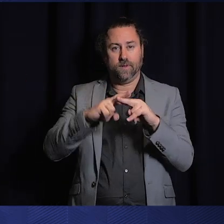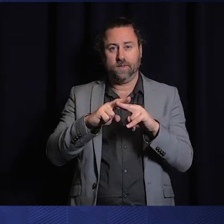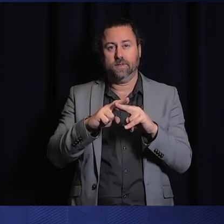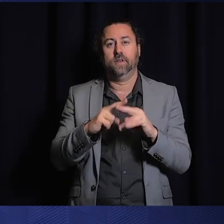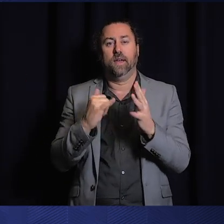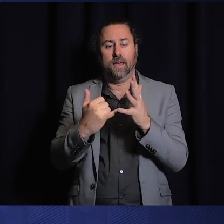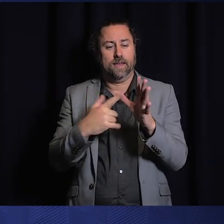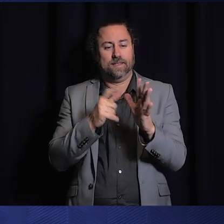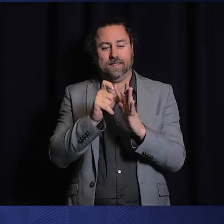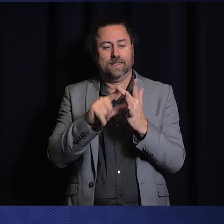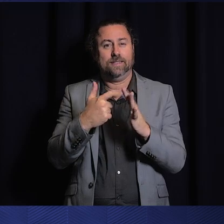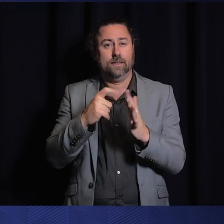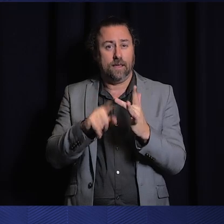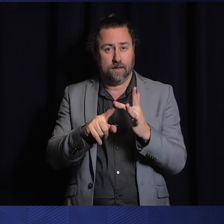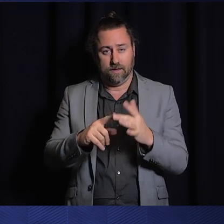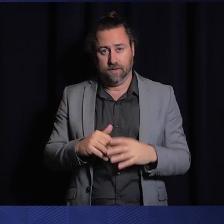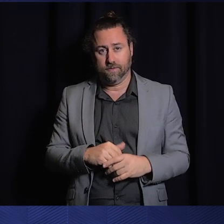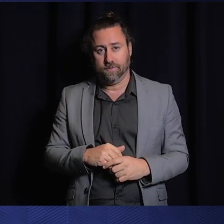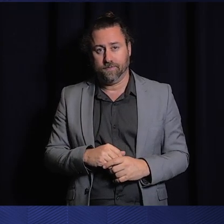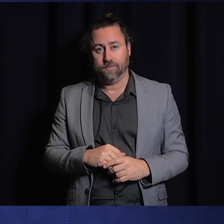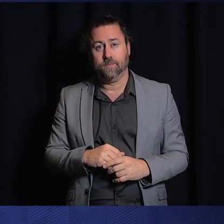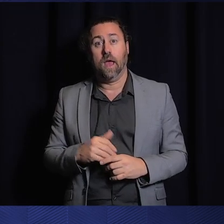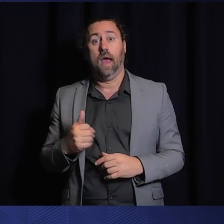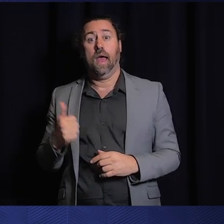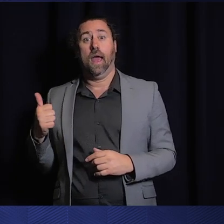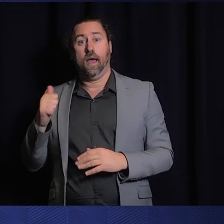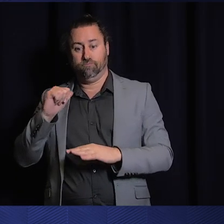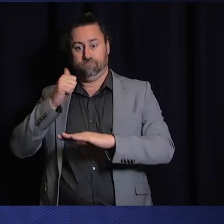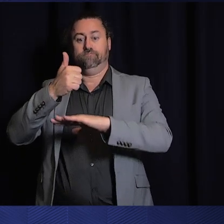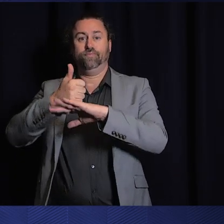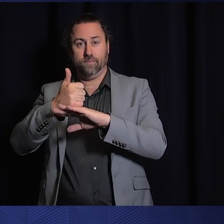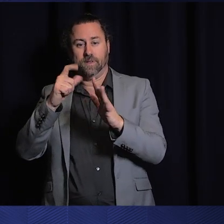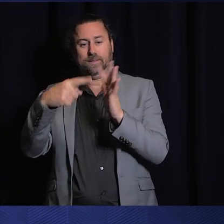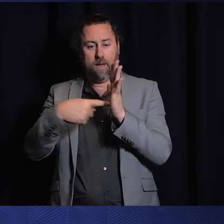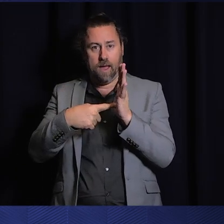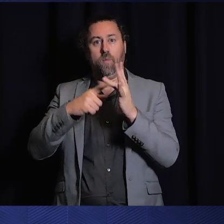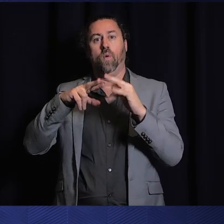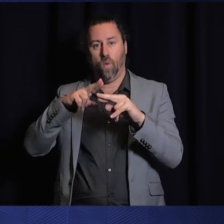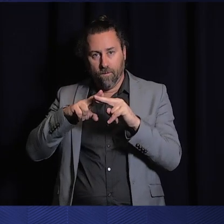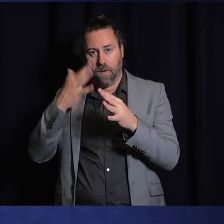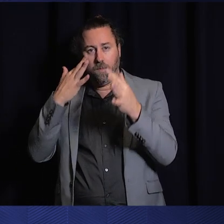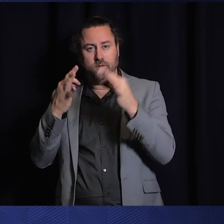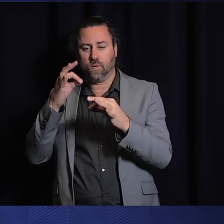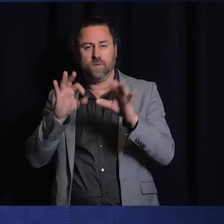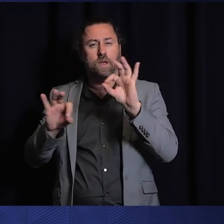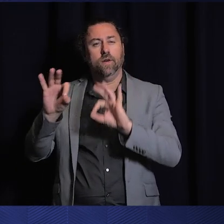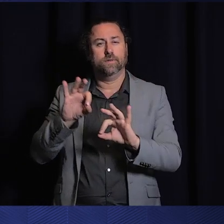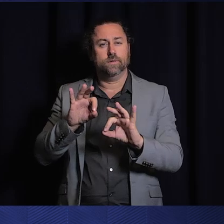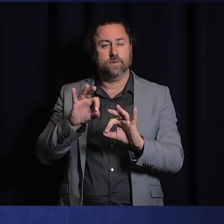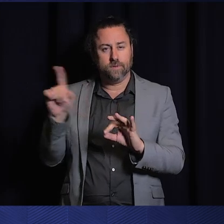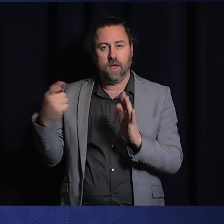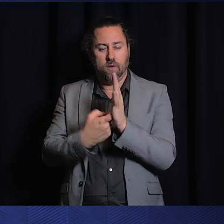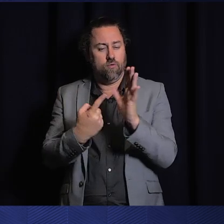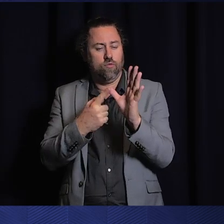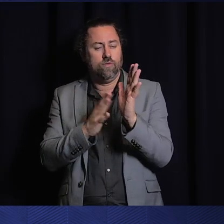Tasneem Siddiqui, who is the founding chair of the Department of Political Science and founding chair of